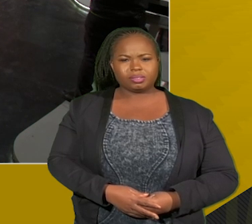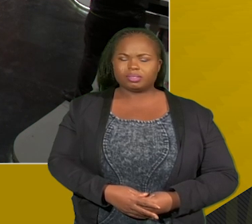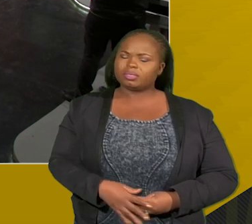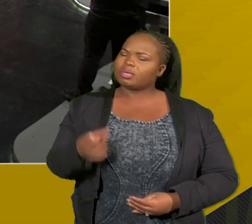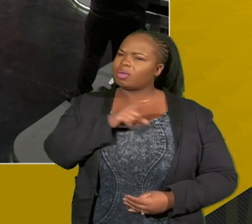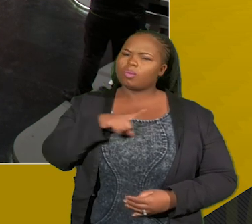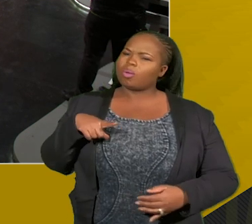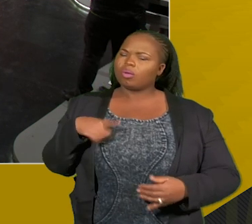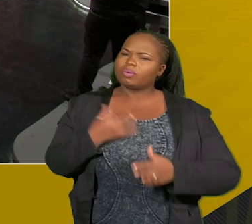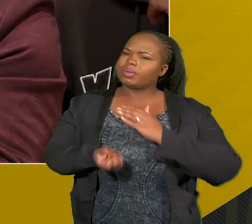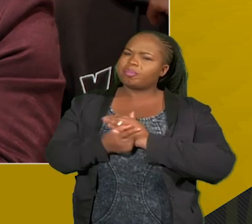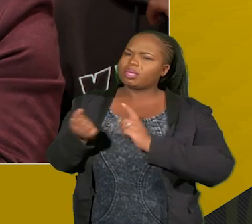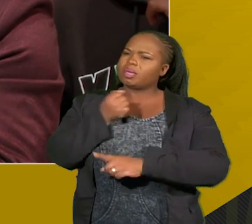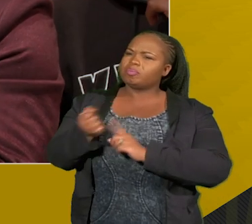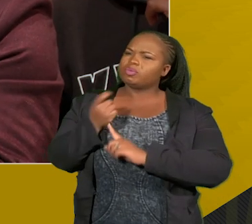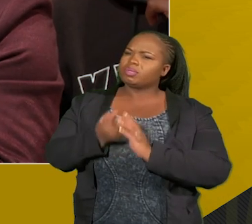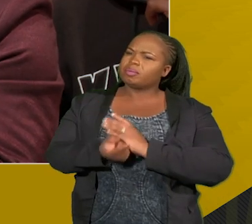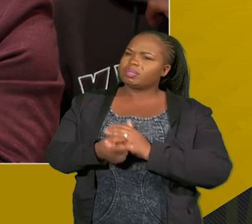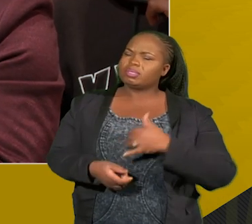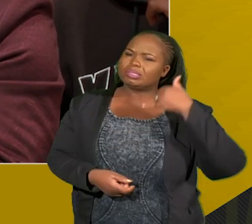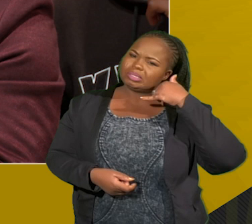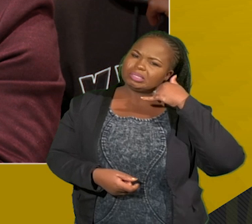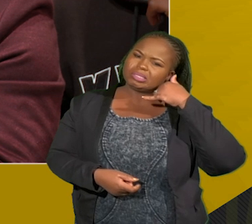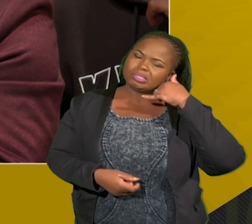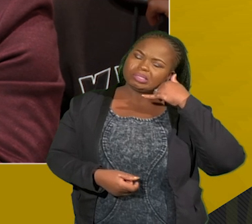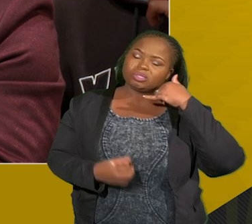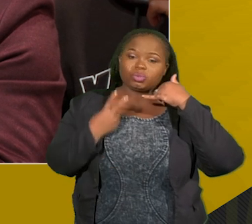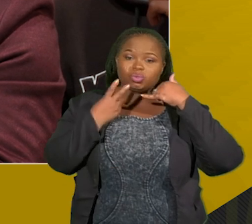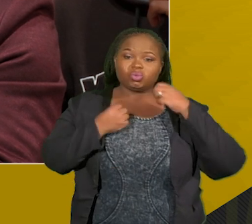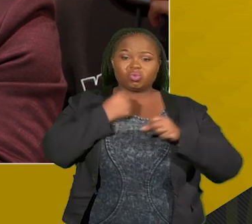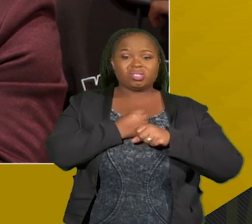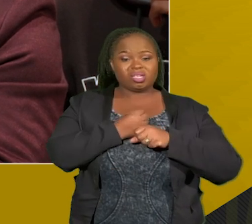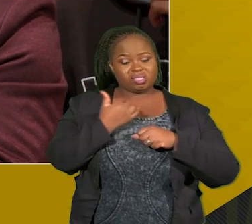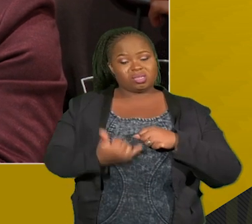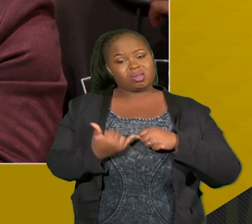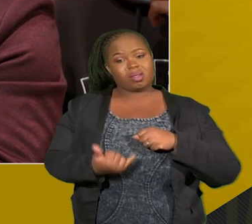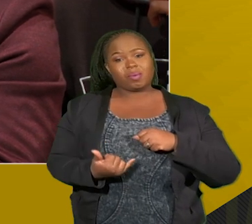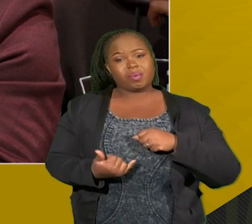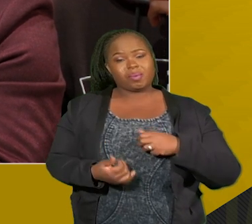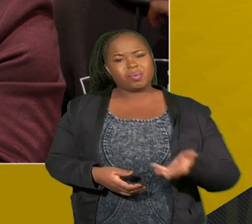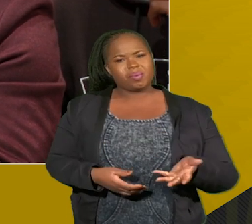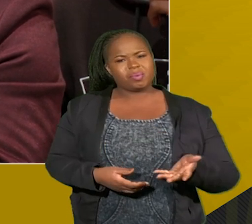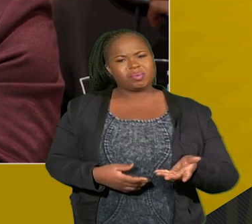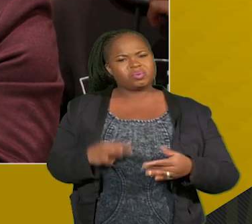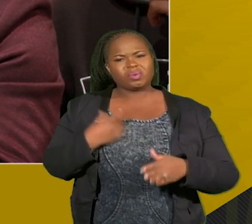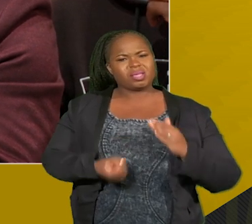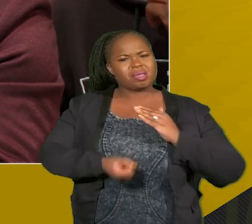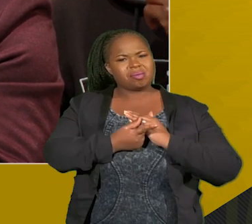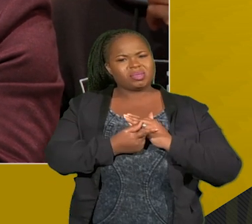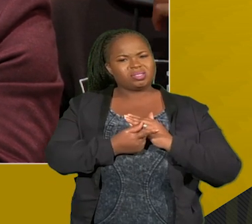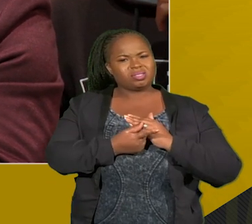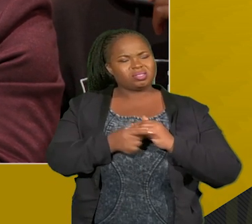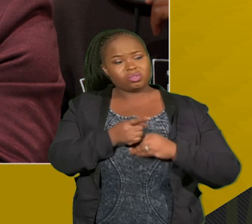Isikhathi singakanani ma le nto iqhubeka? It's for 2 years now. For 2 years now. Iyenzakala mhlambe ngaphambi